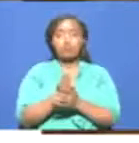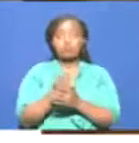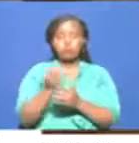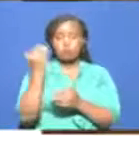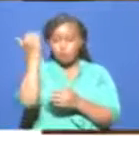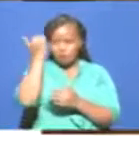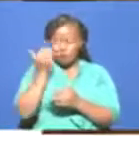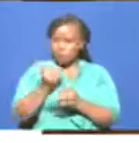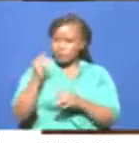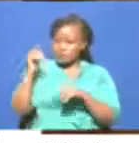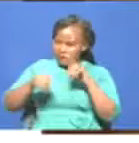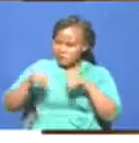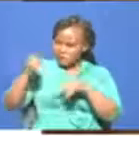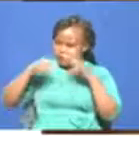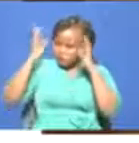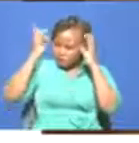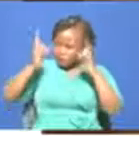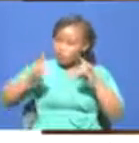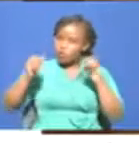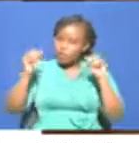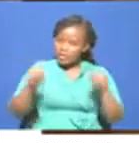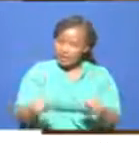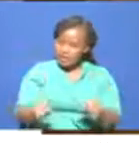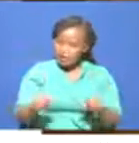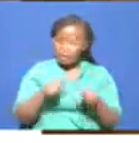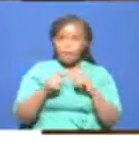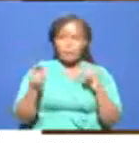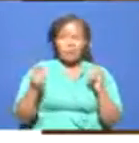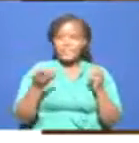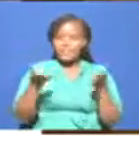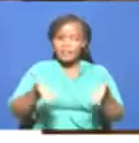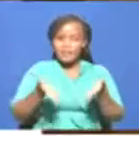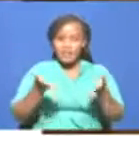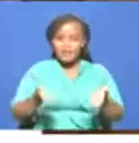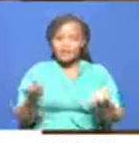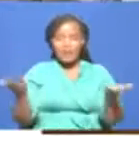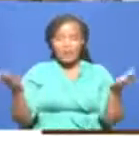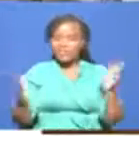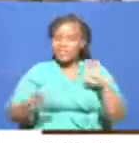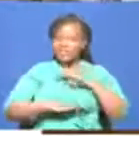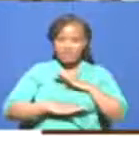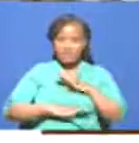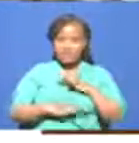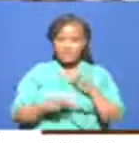its decision, but at this stage there are no grounds, sufficient grounds for review.